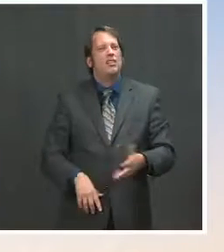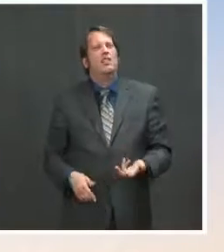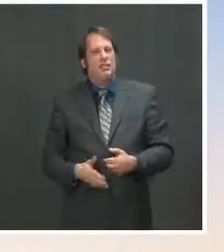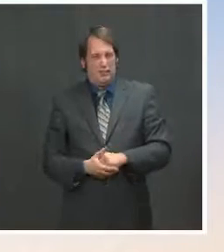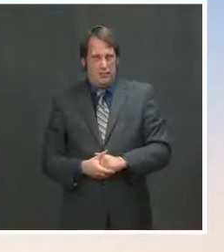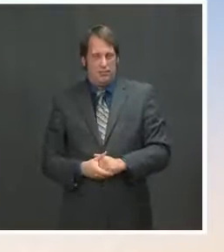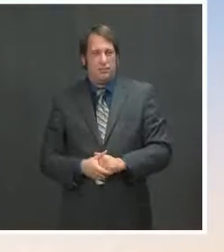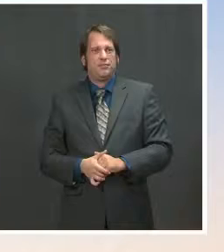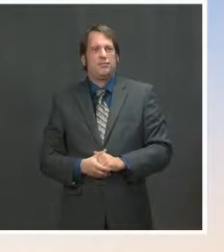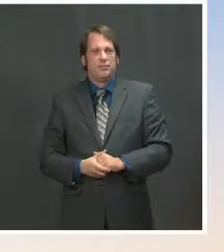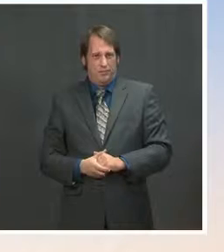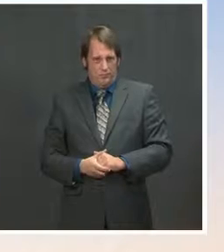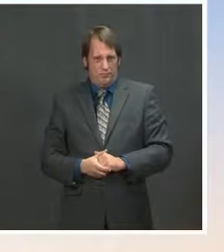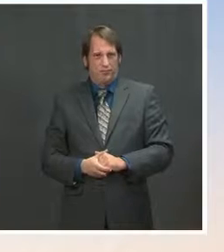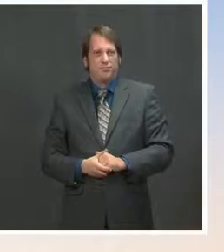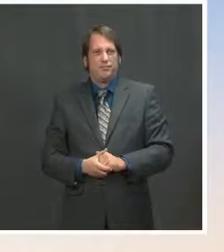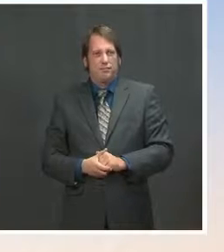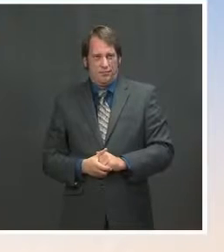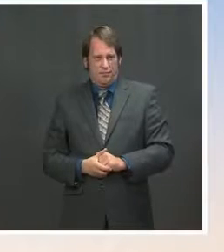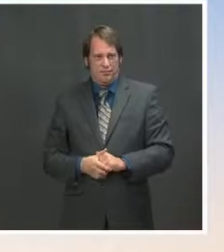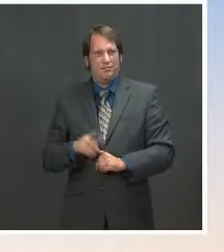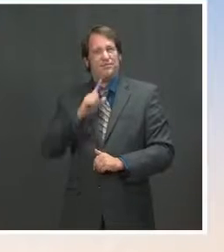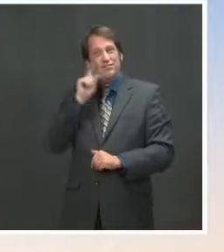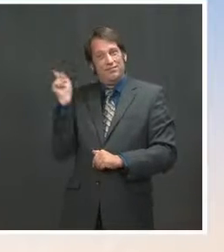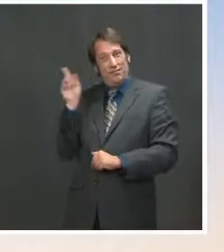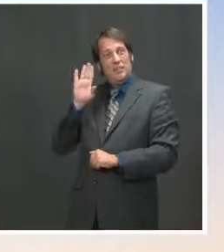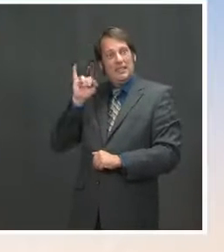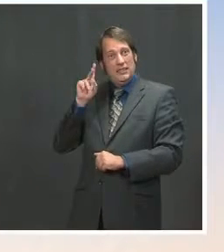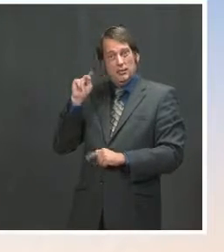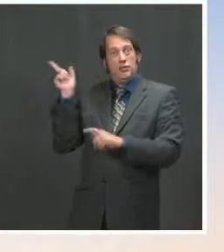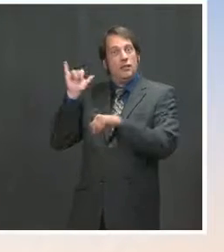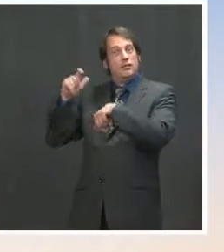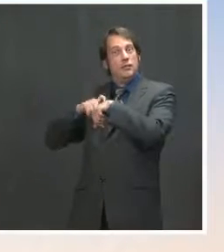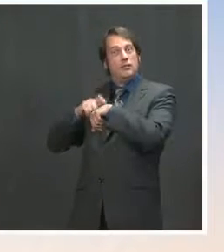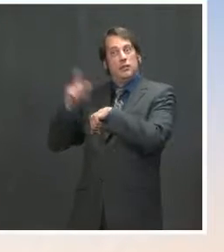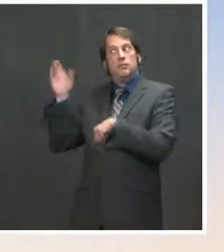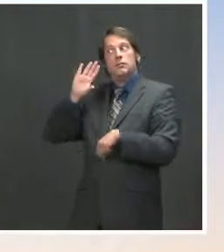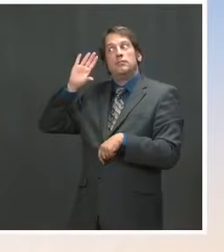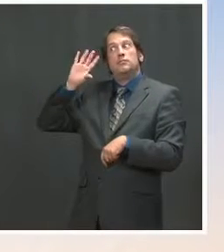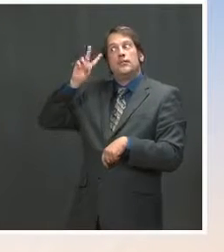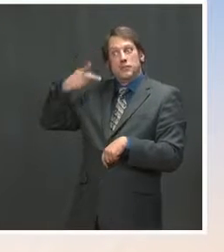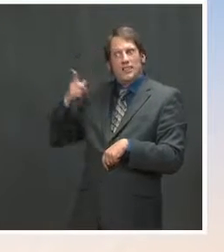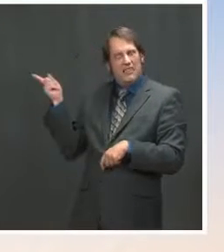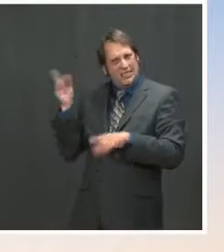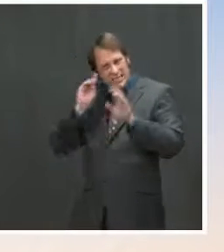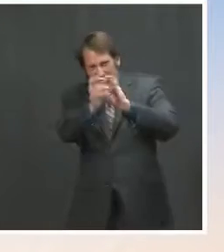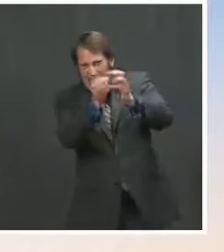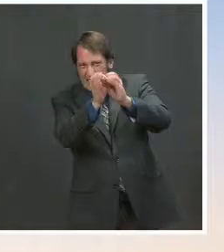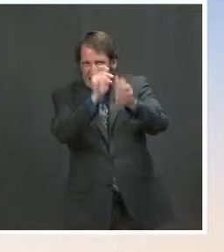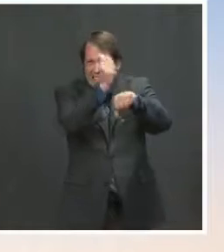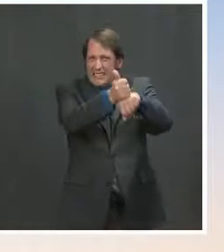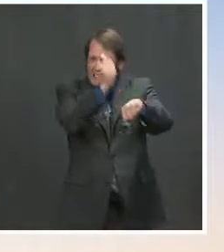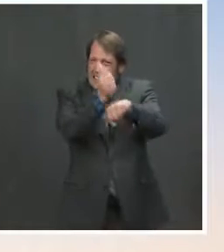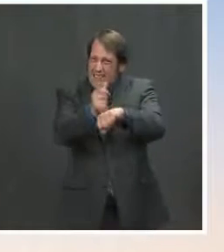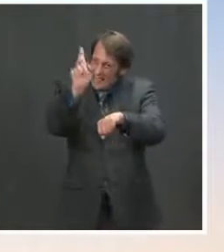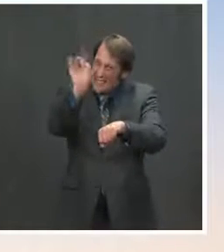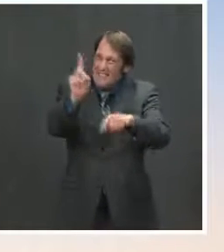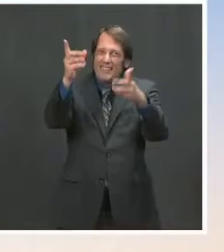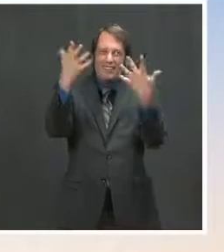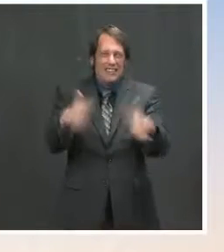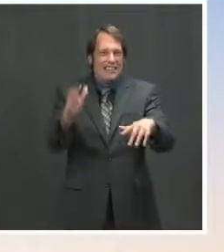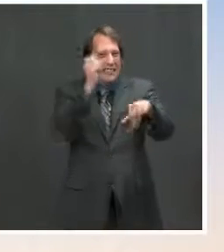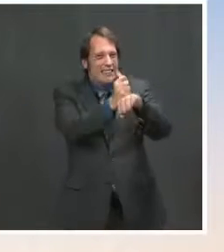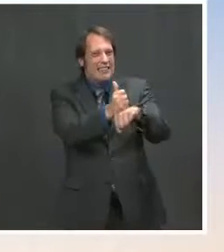few recently. There's no confusion about his view. The American public also supports background checks, more than